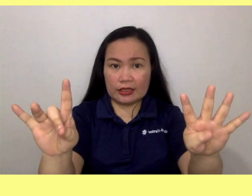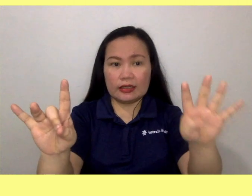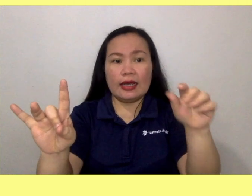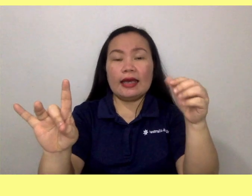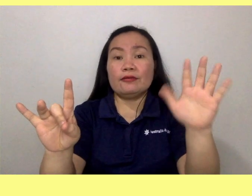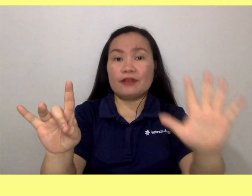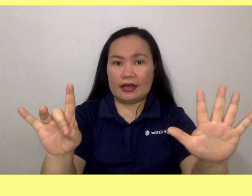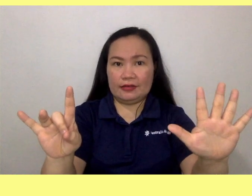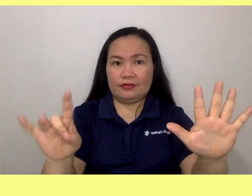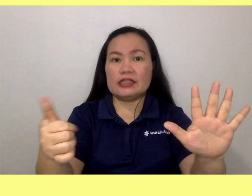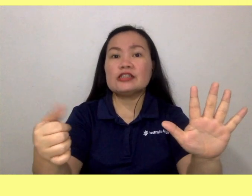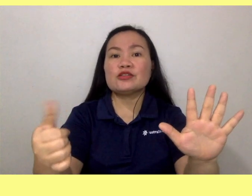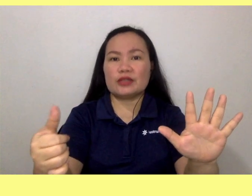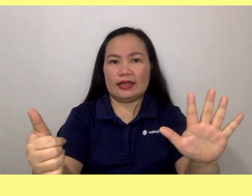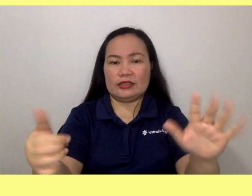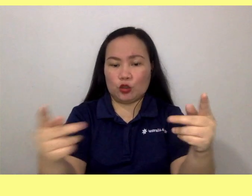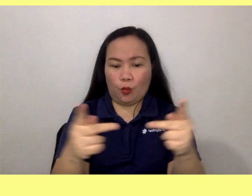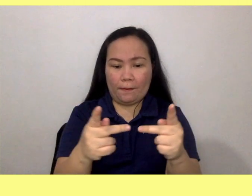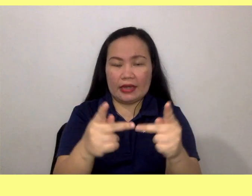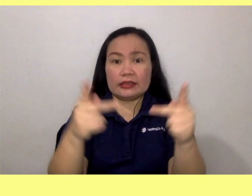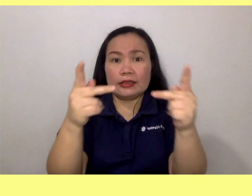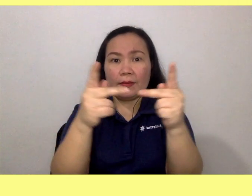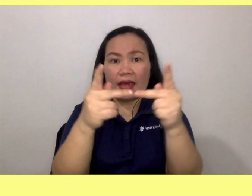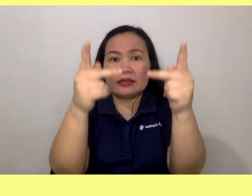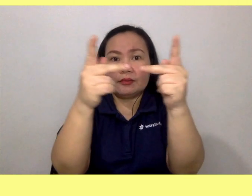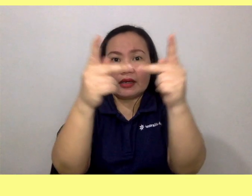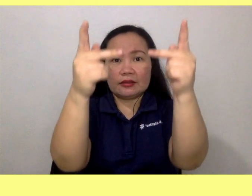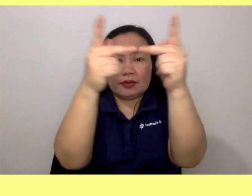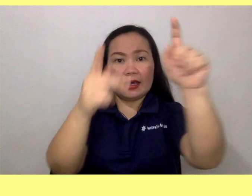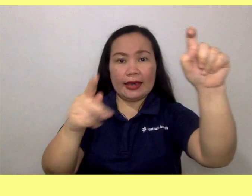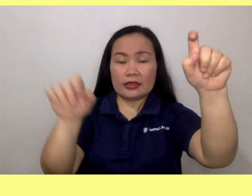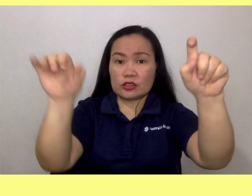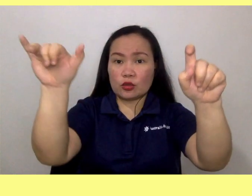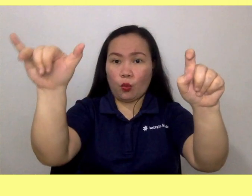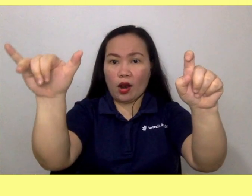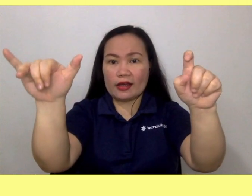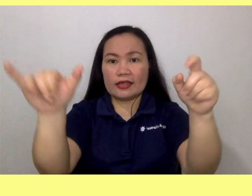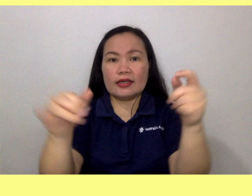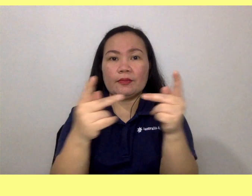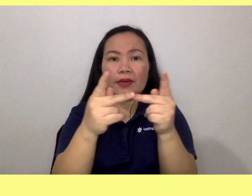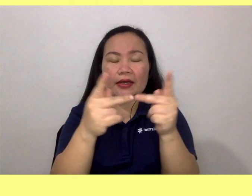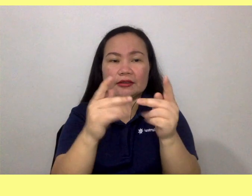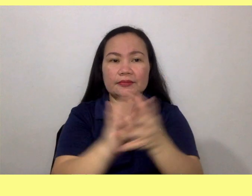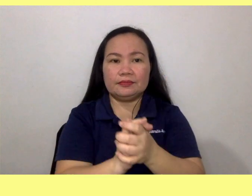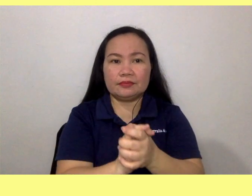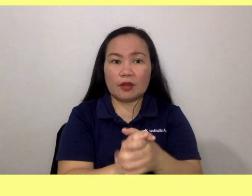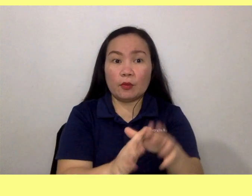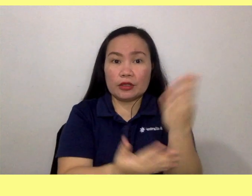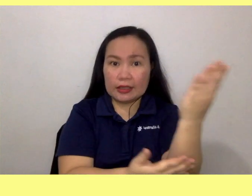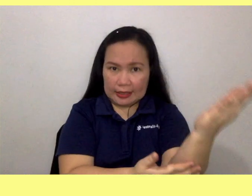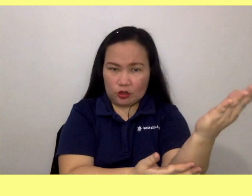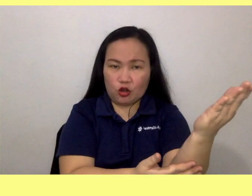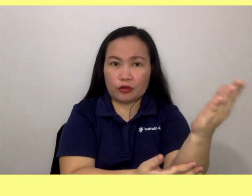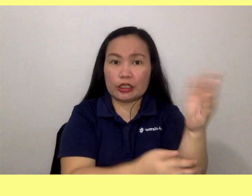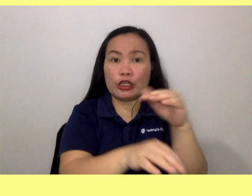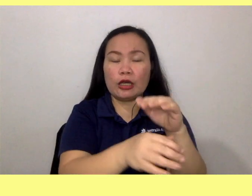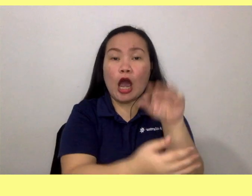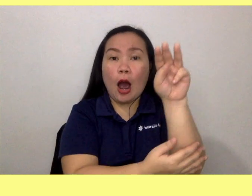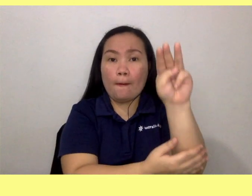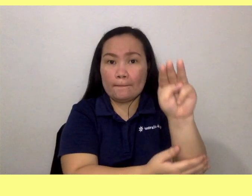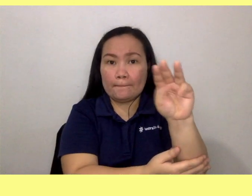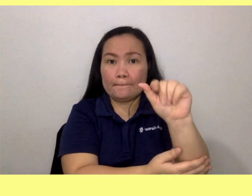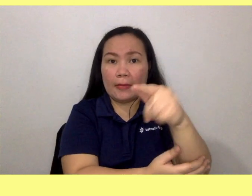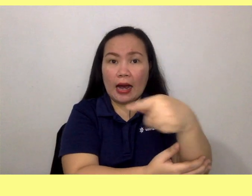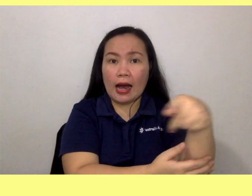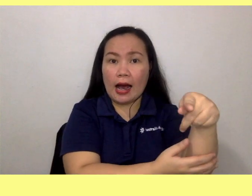is to 8. 5 is to 10. So, ito na yung mapping natin. Given the